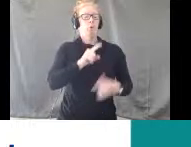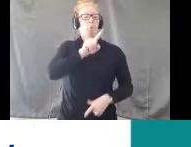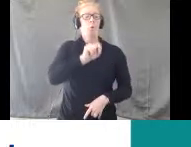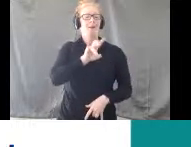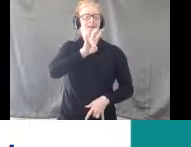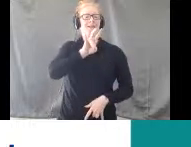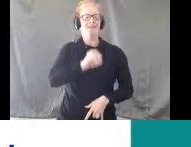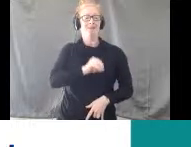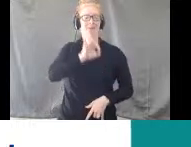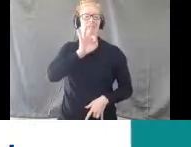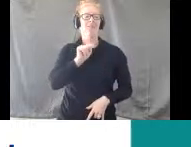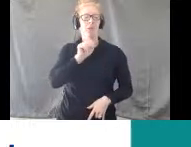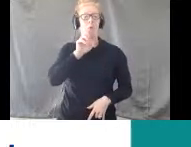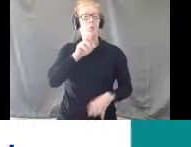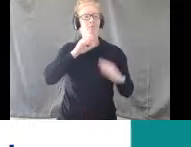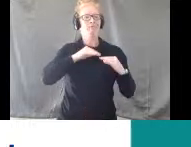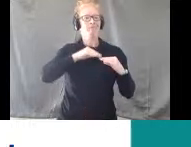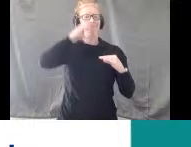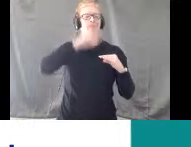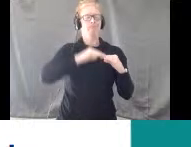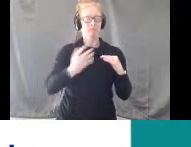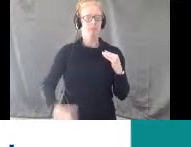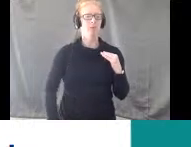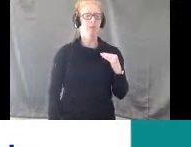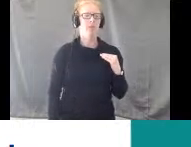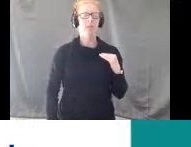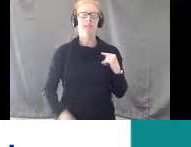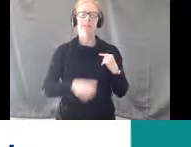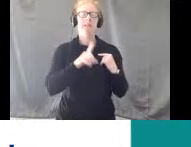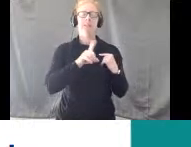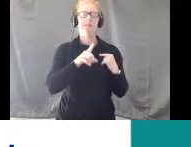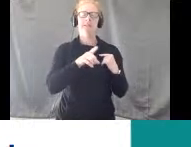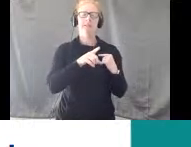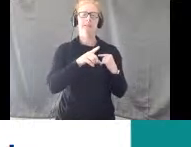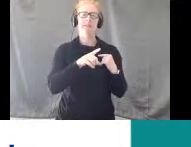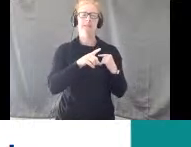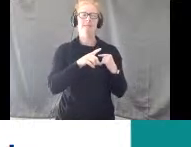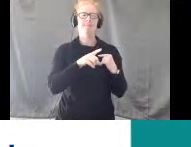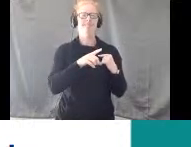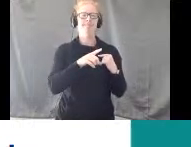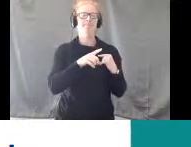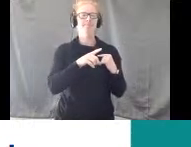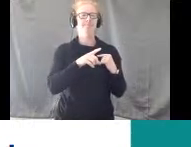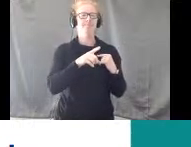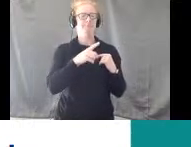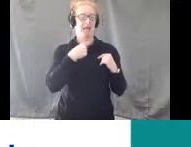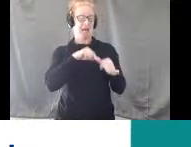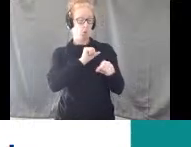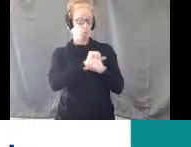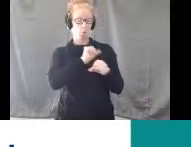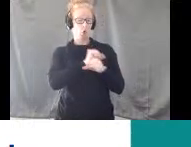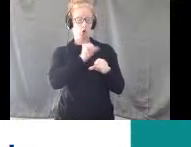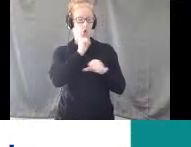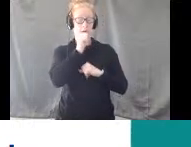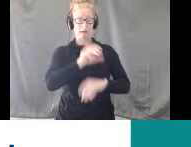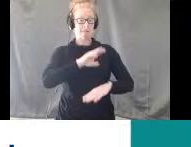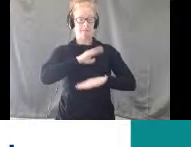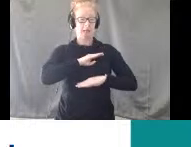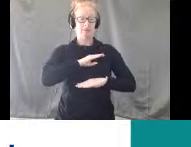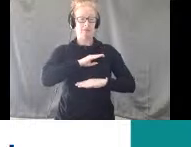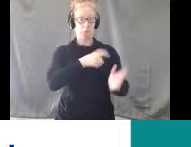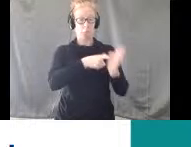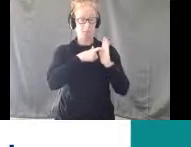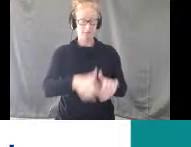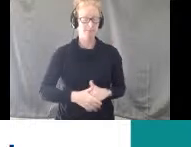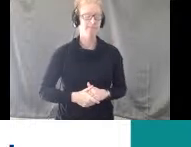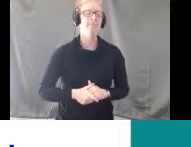unlimited. So they didn't think that our work showed that we're meeting the reasonable needs of navigation. So as